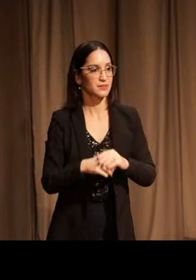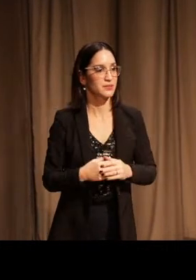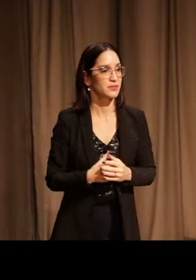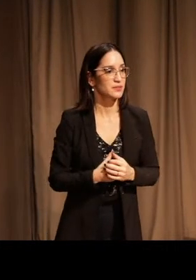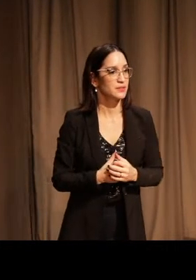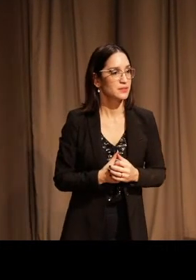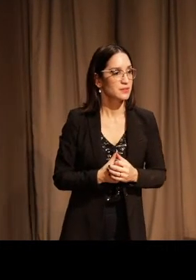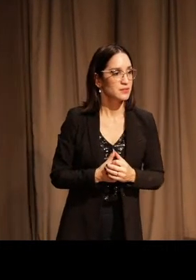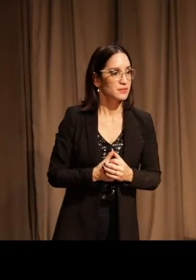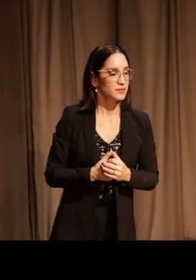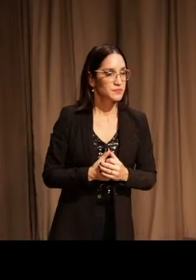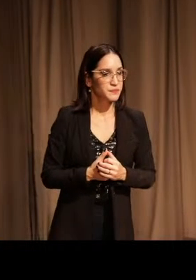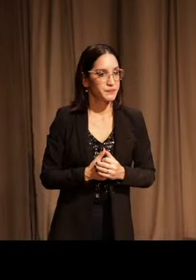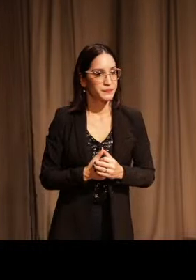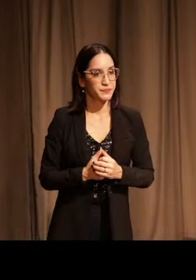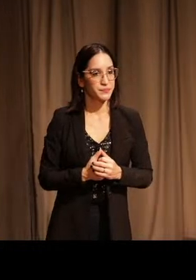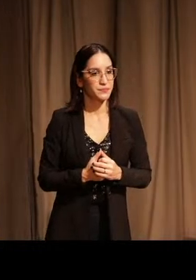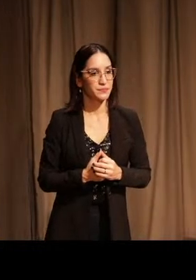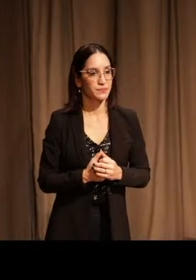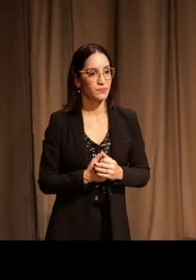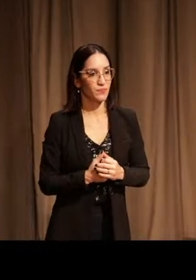but I am in this painting.